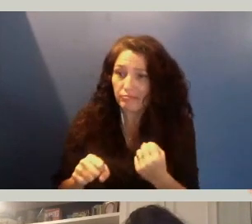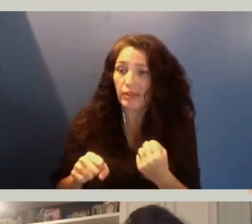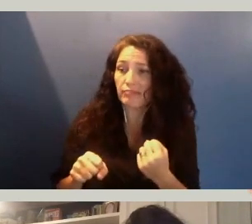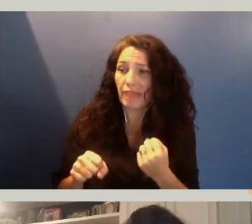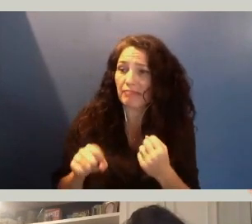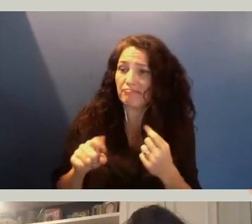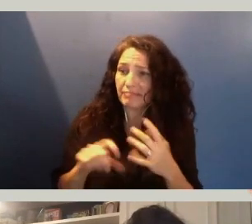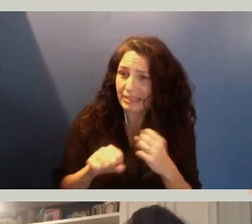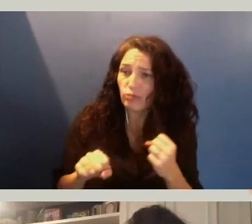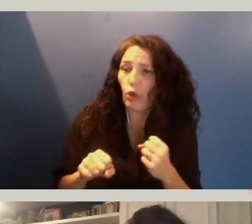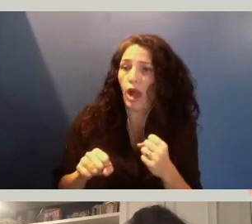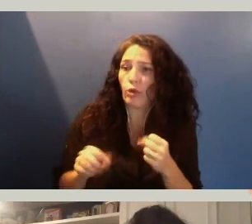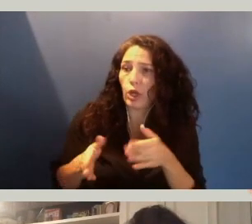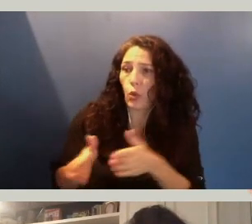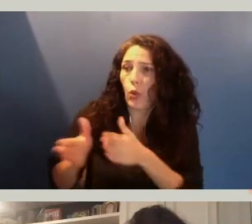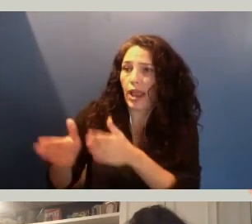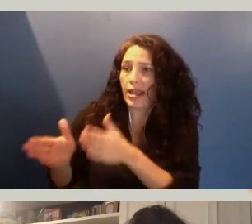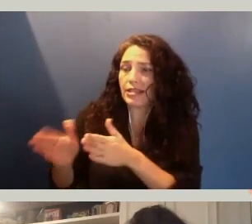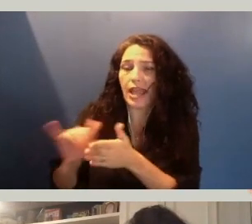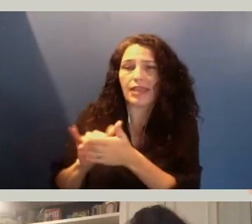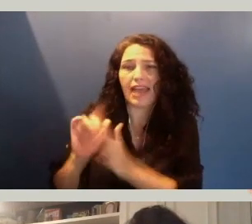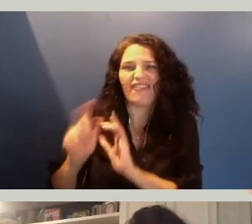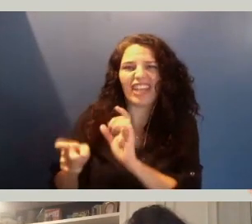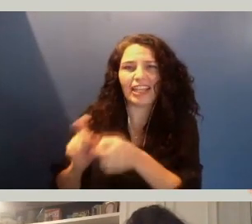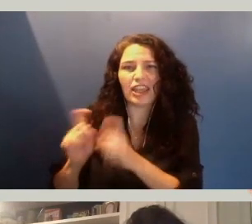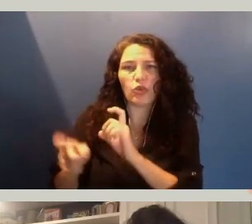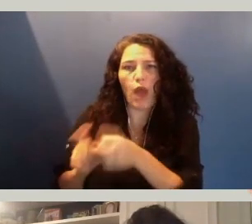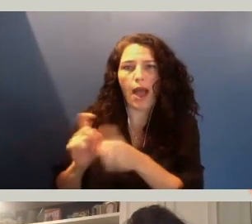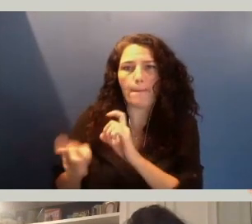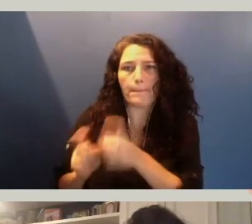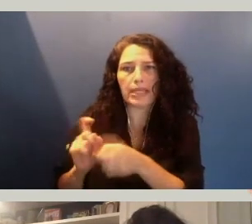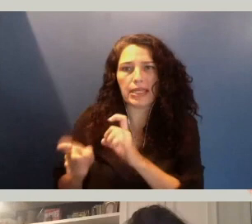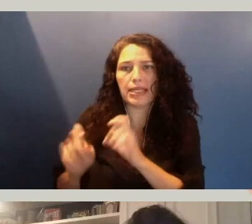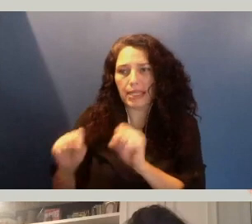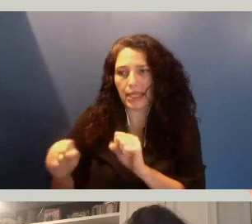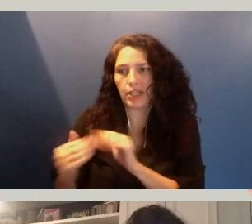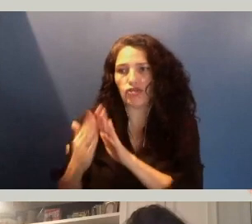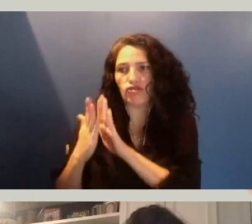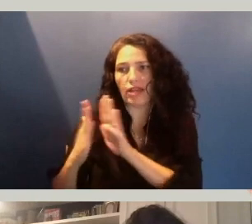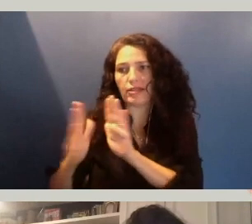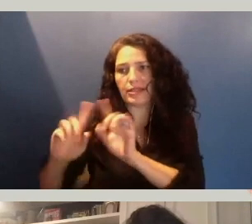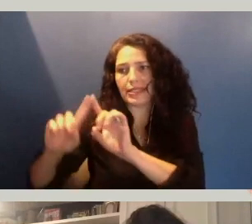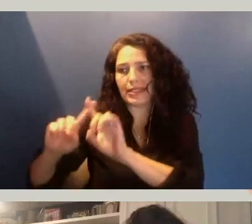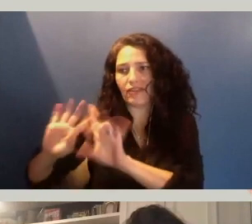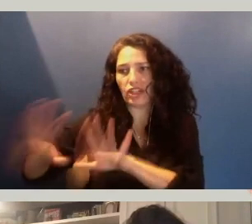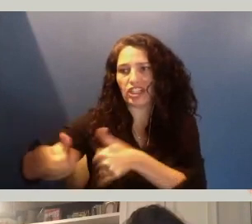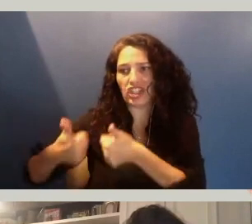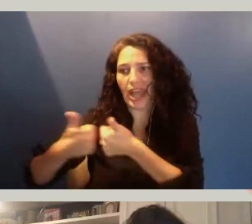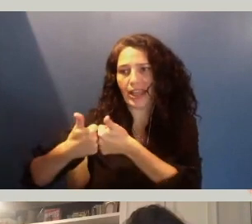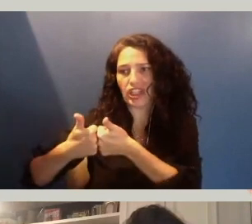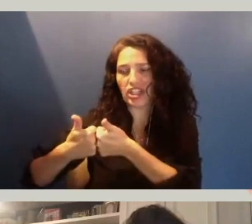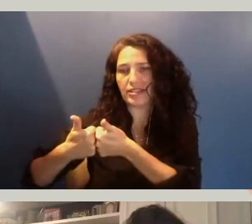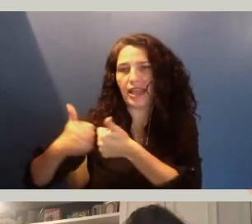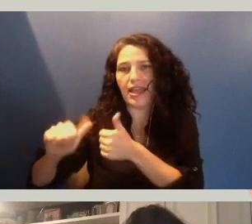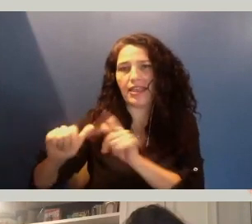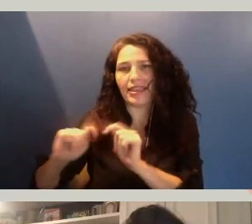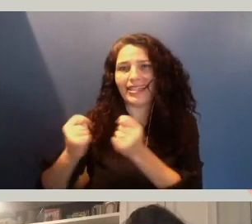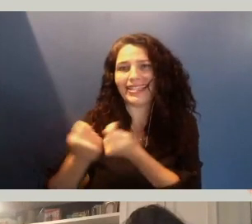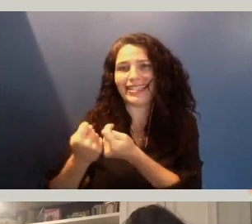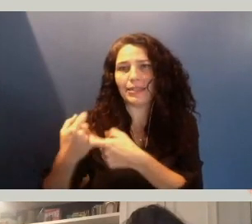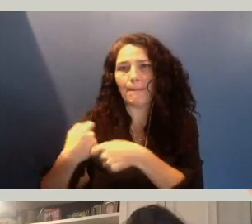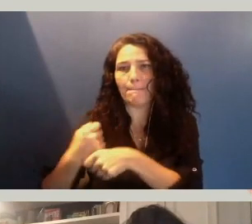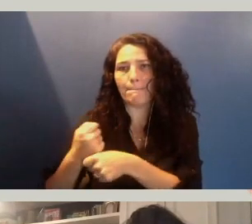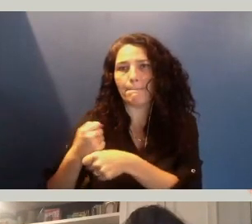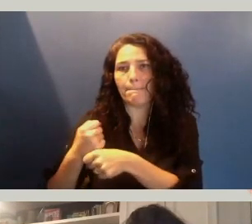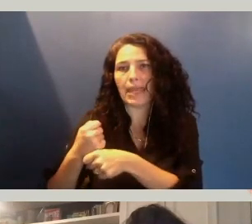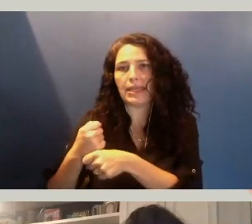how philanthropic can address challenges that filmmaking teams face as a result of the imbalance